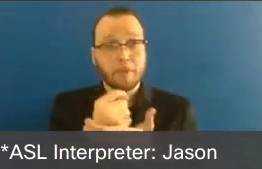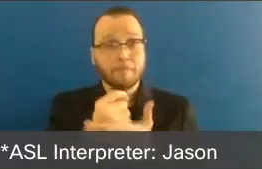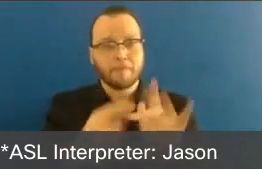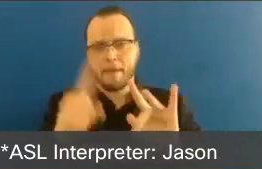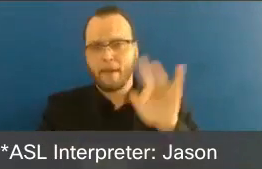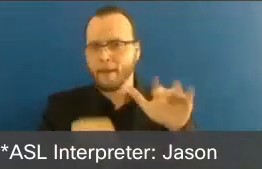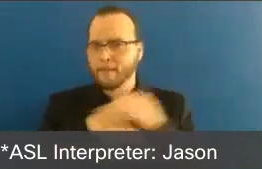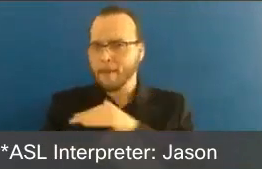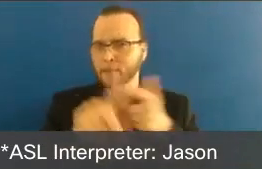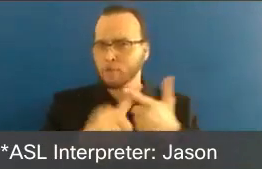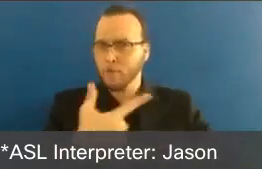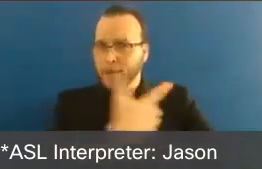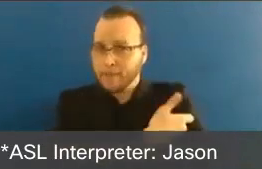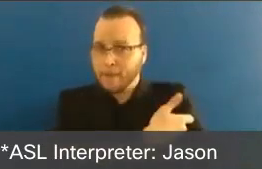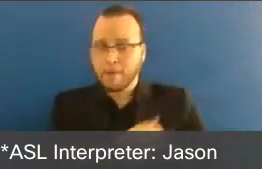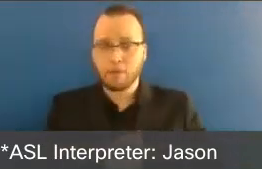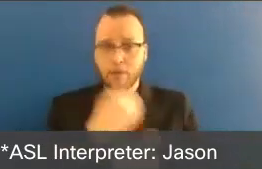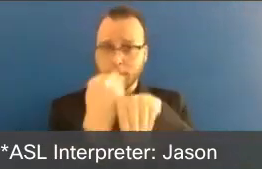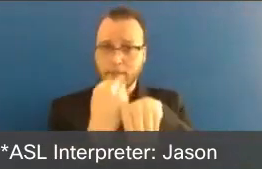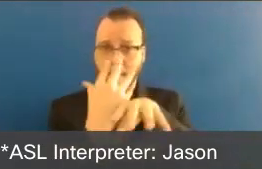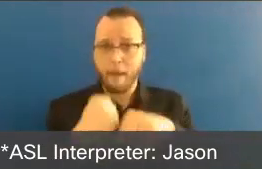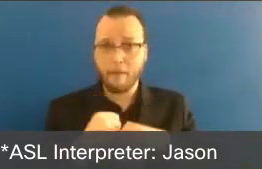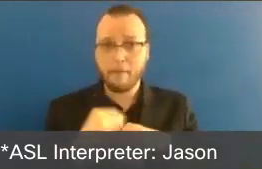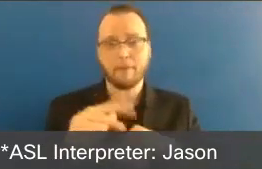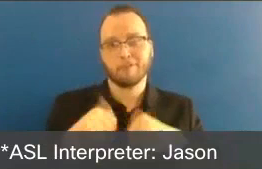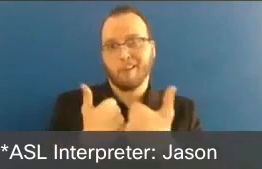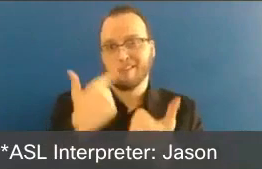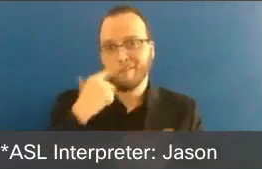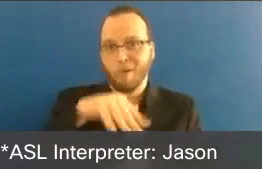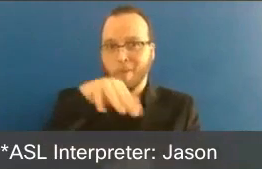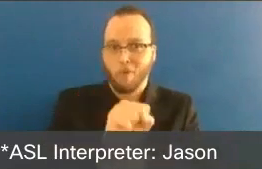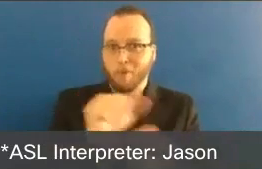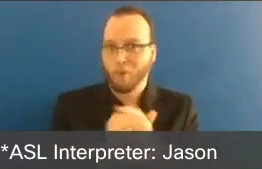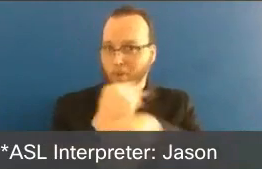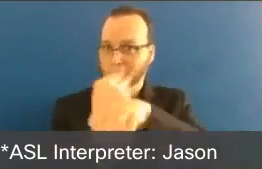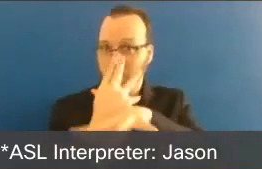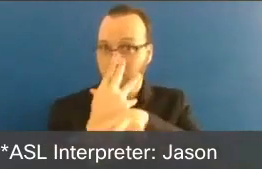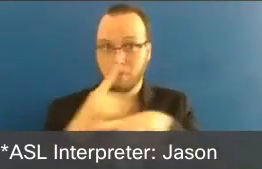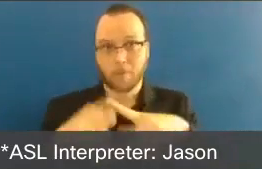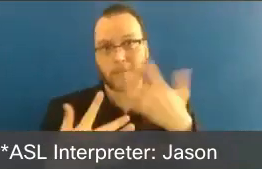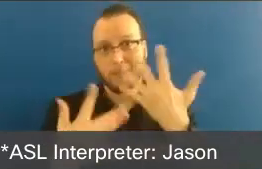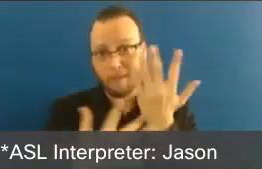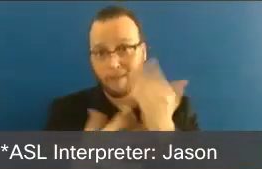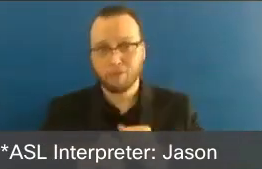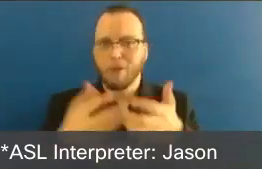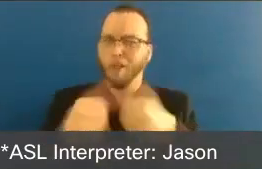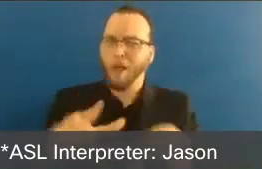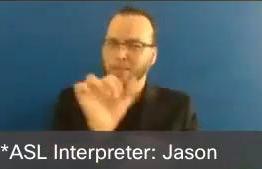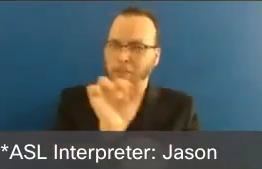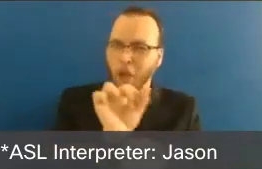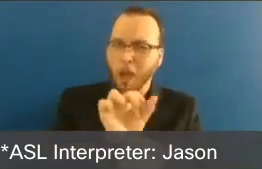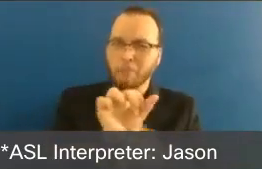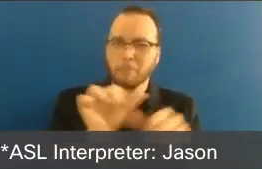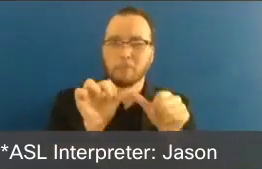to vaccination, telehealth and its challenges with technology, loss of jobs, permeates our